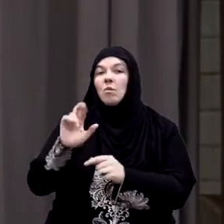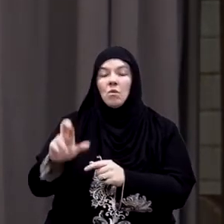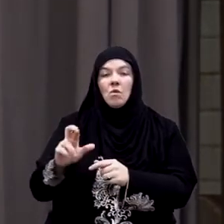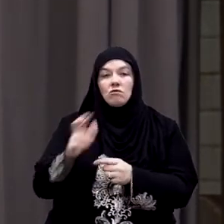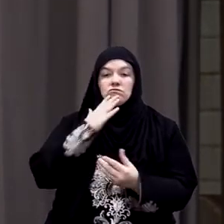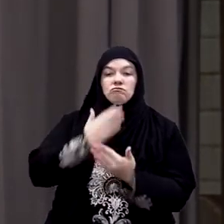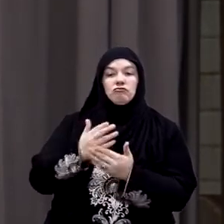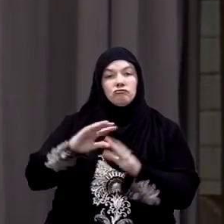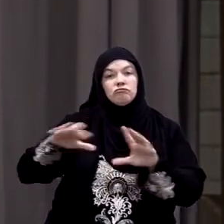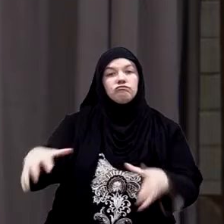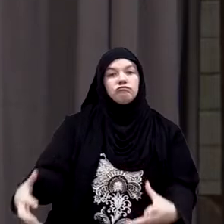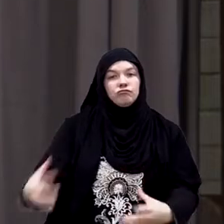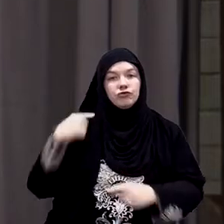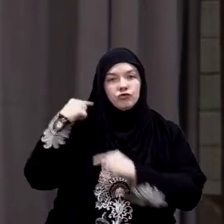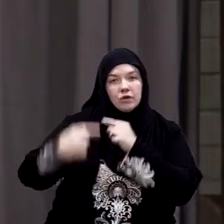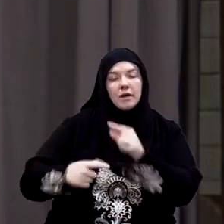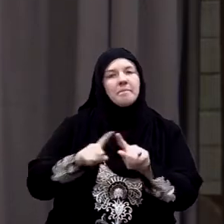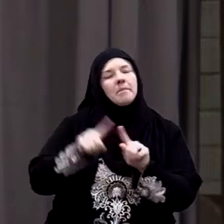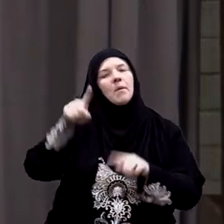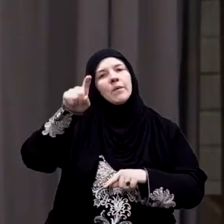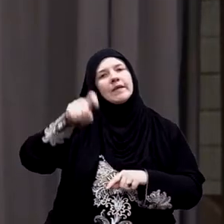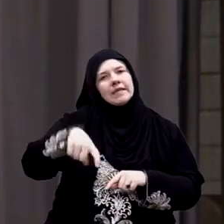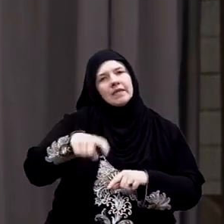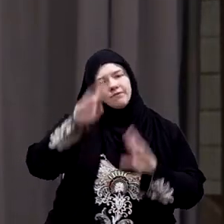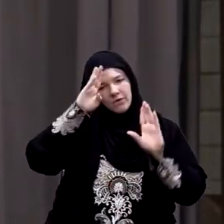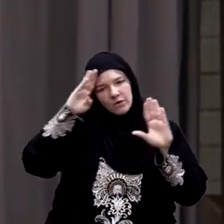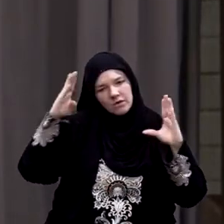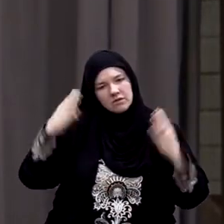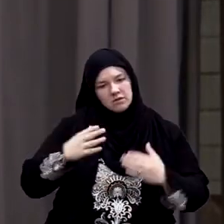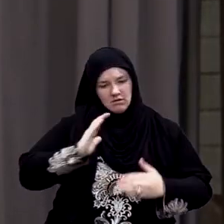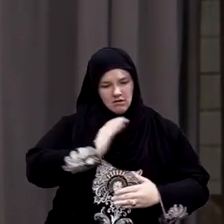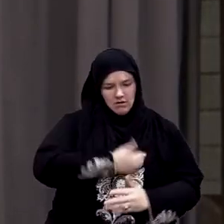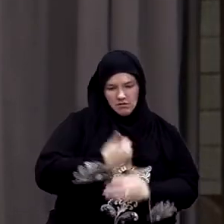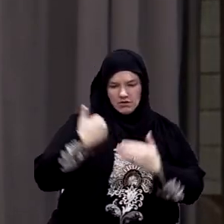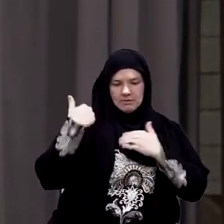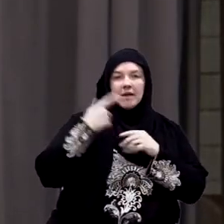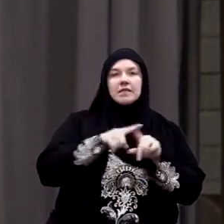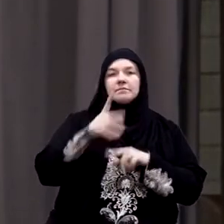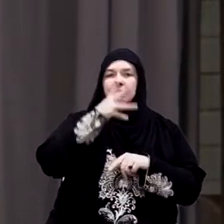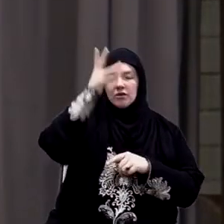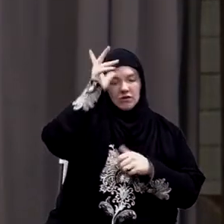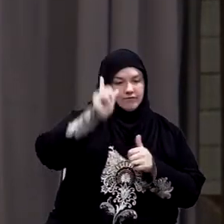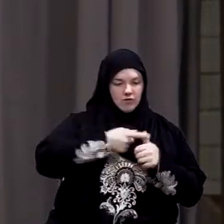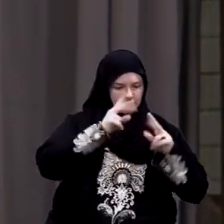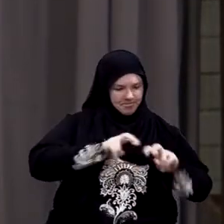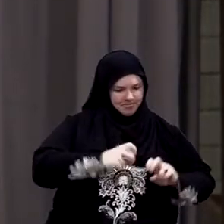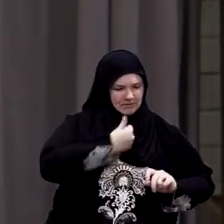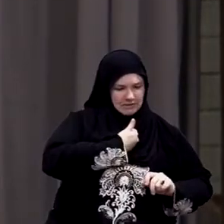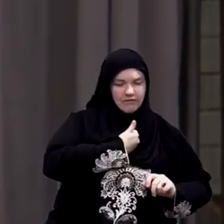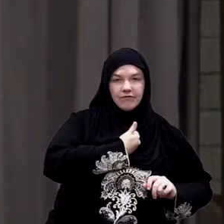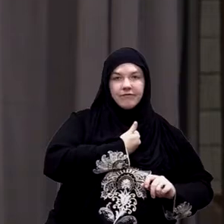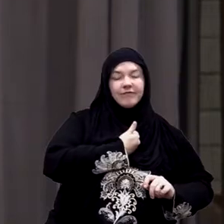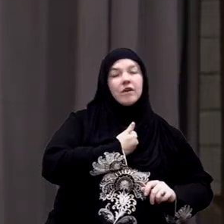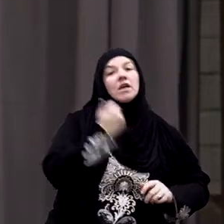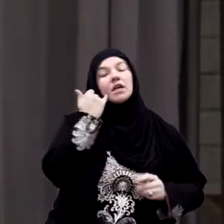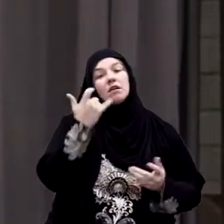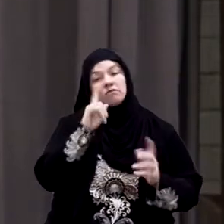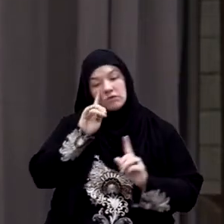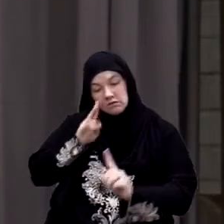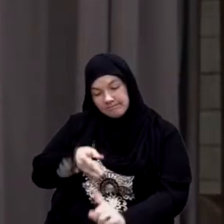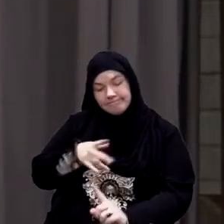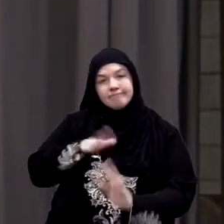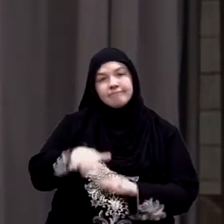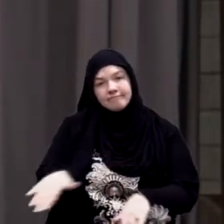leading generation. We must focus on our duty as parents first. Then when it comes to our